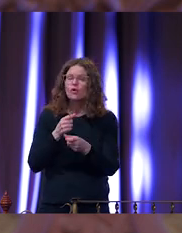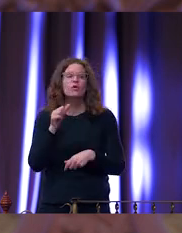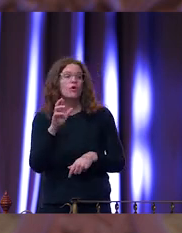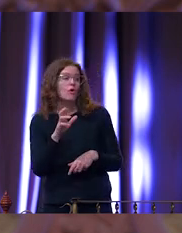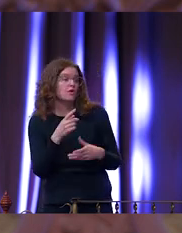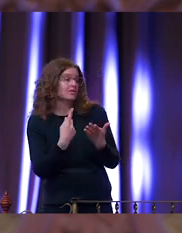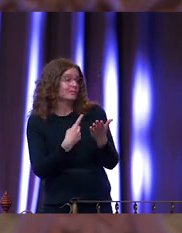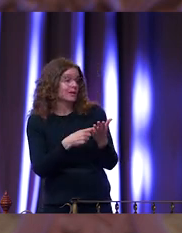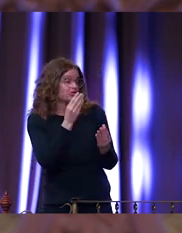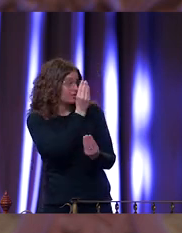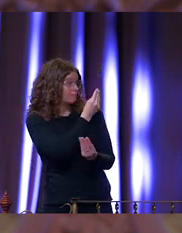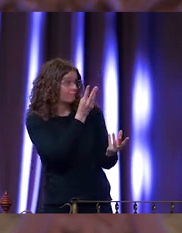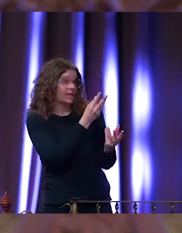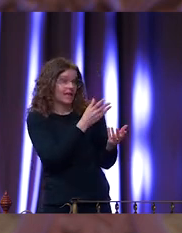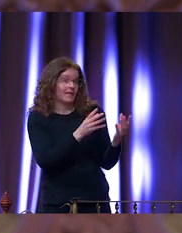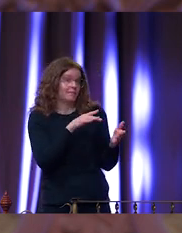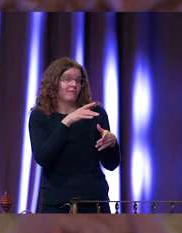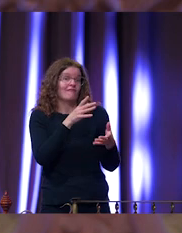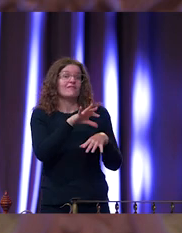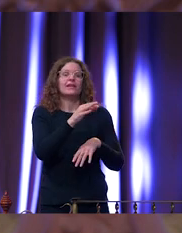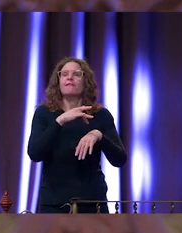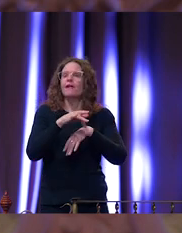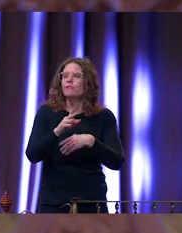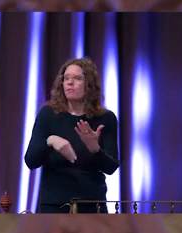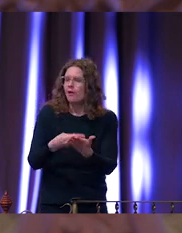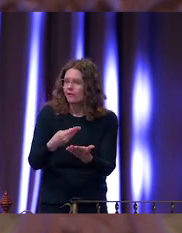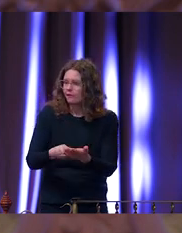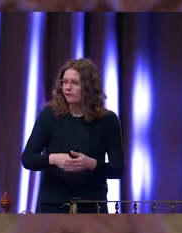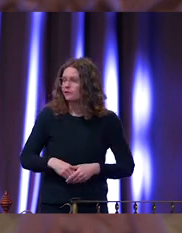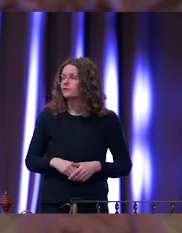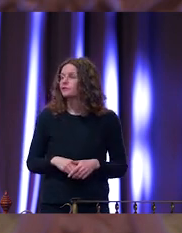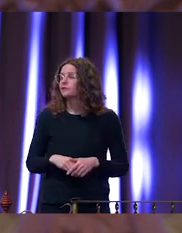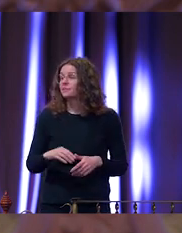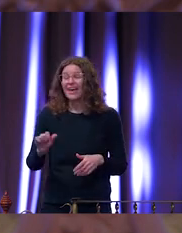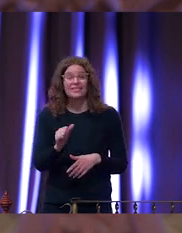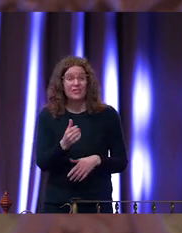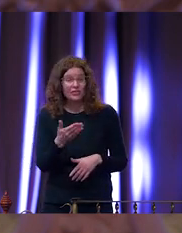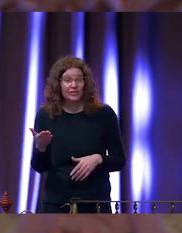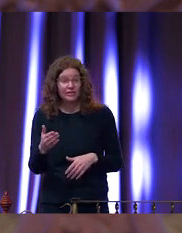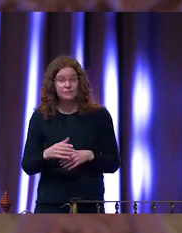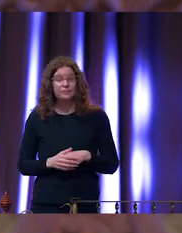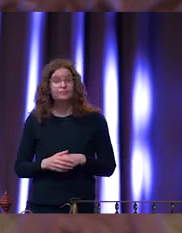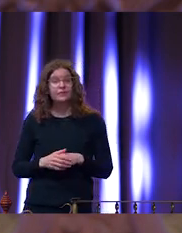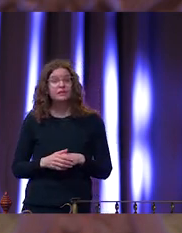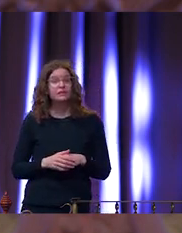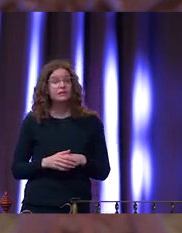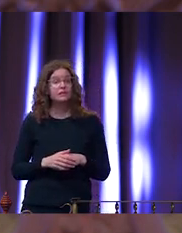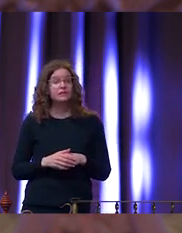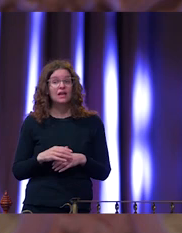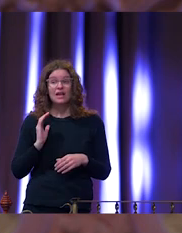do general operating support. So I would say that. And then the only other thing I would say is the great thing about GenOp is its